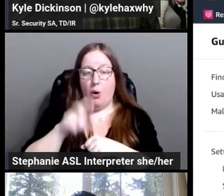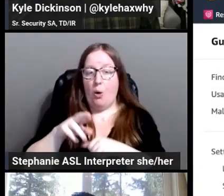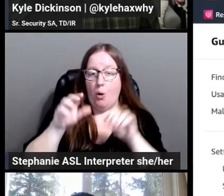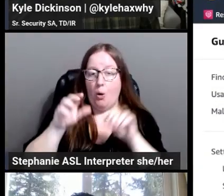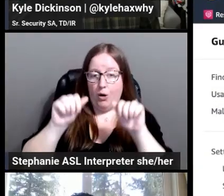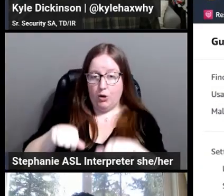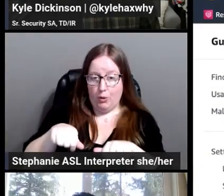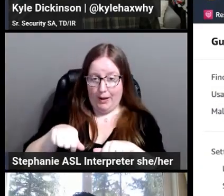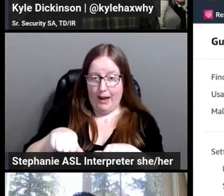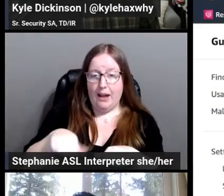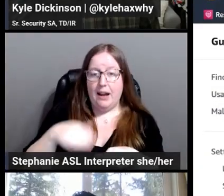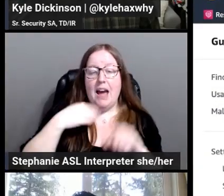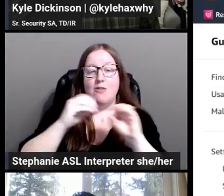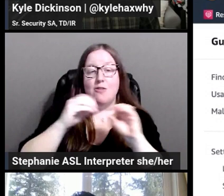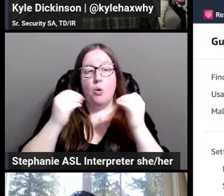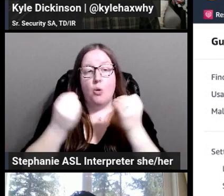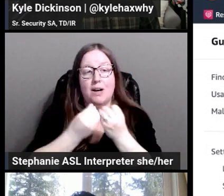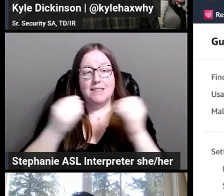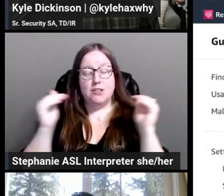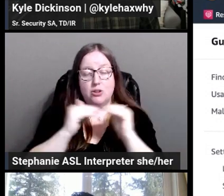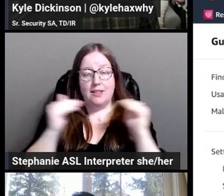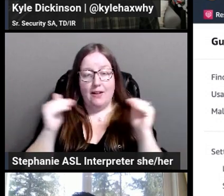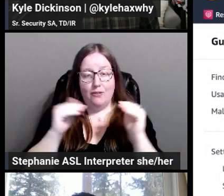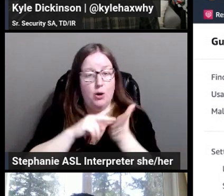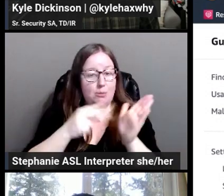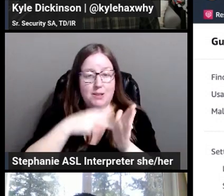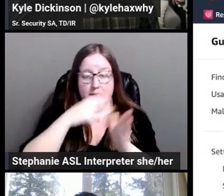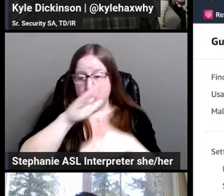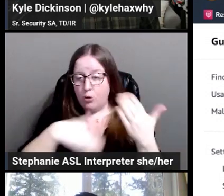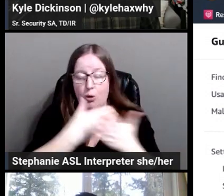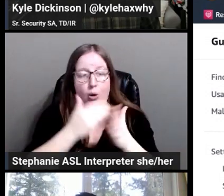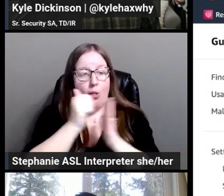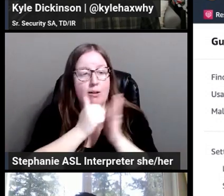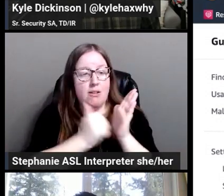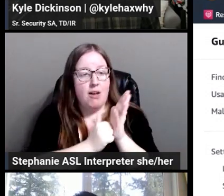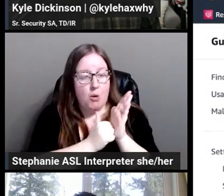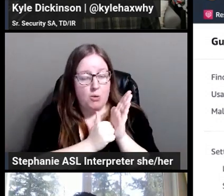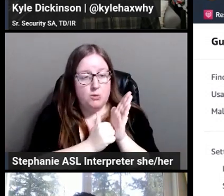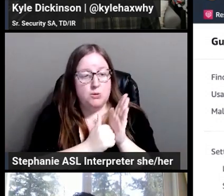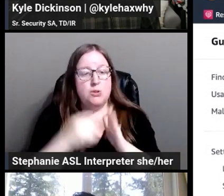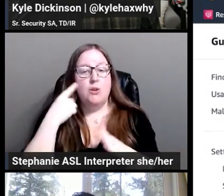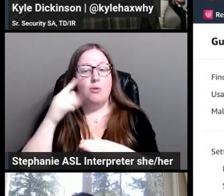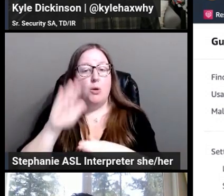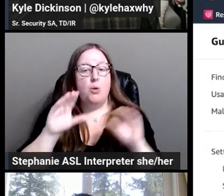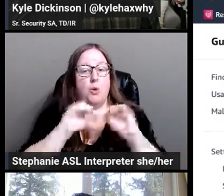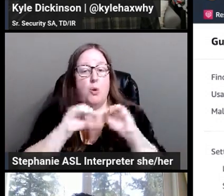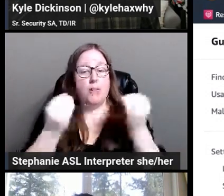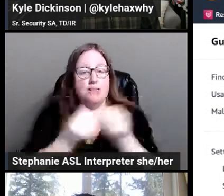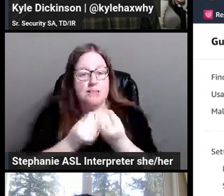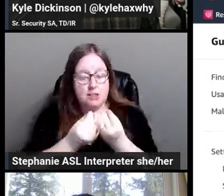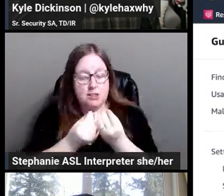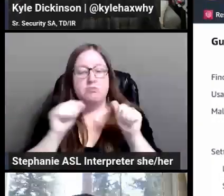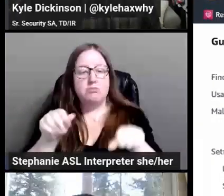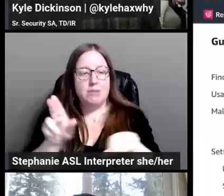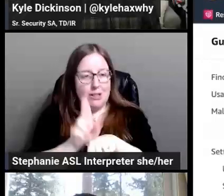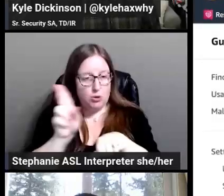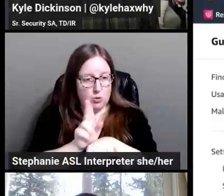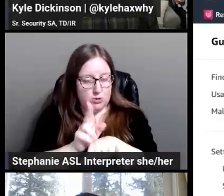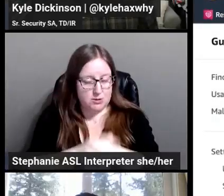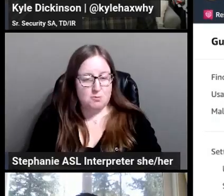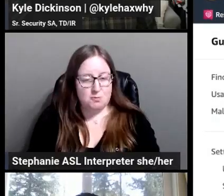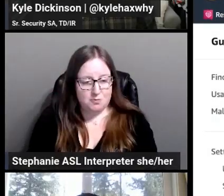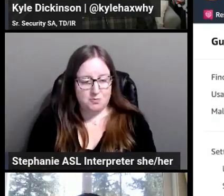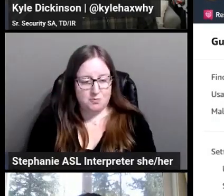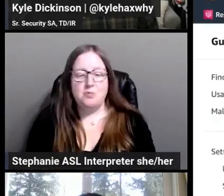at the organization level, which means that all the accounts in your organization would be enabled at one time. Okay.